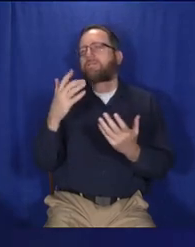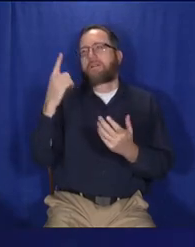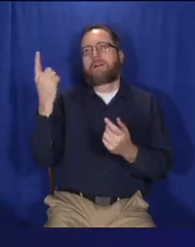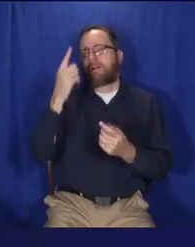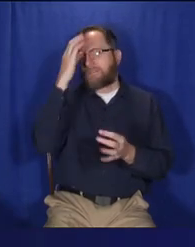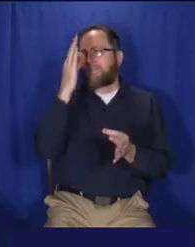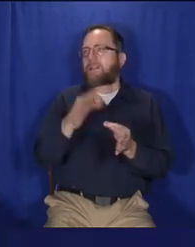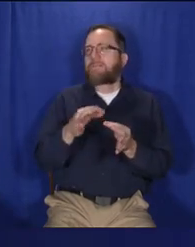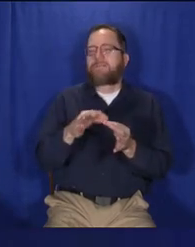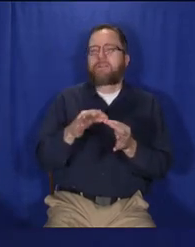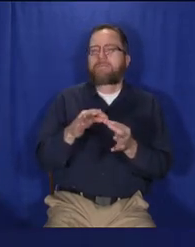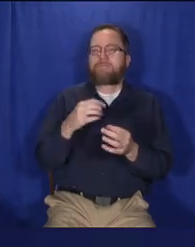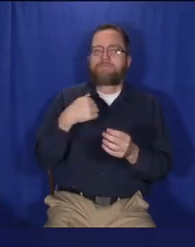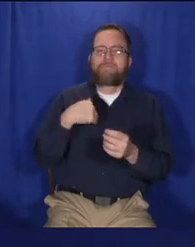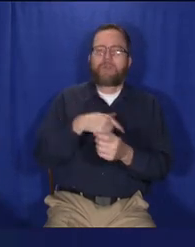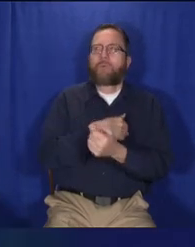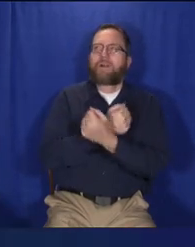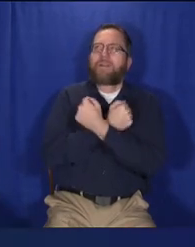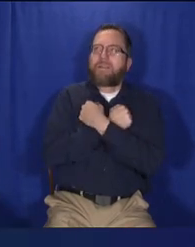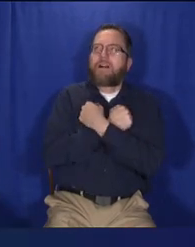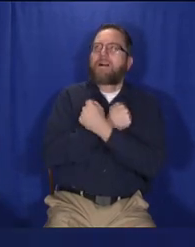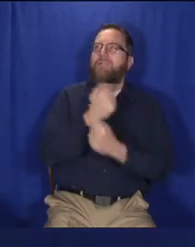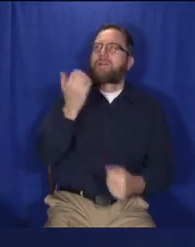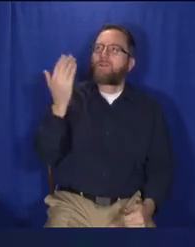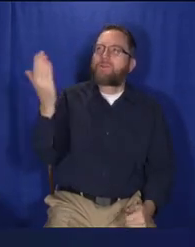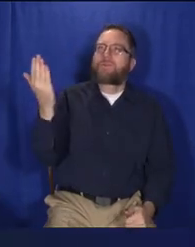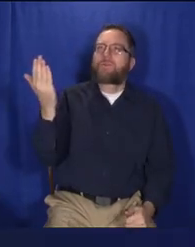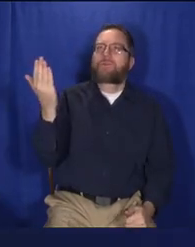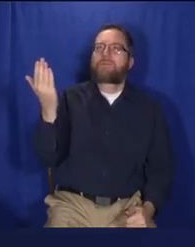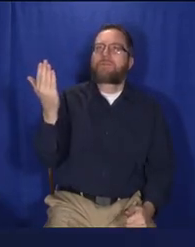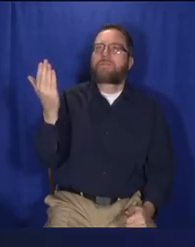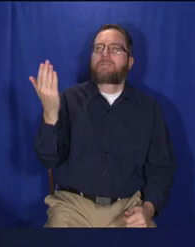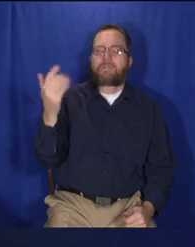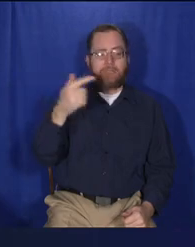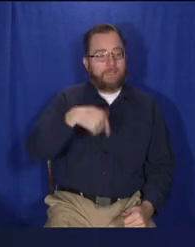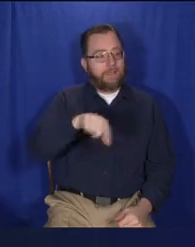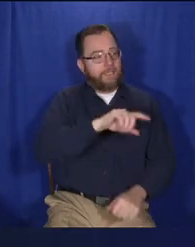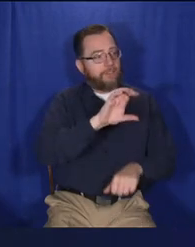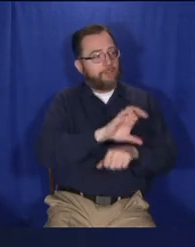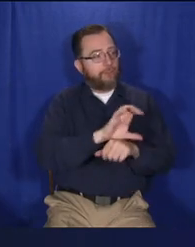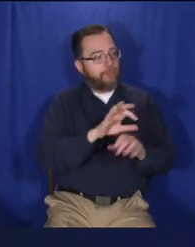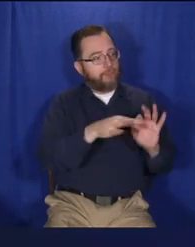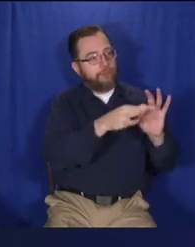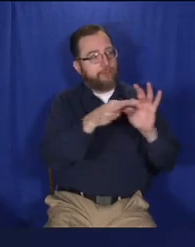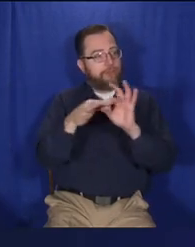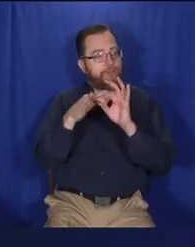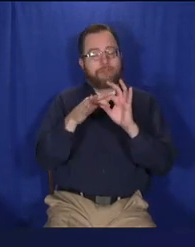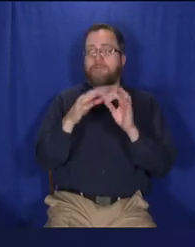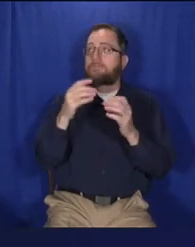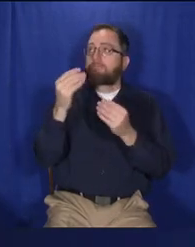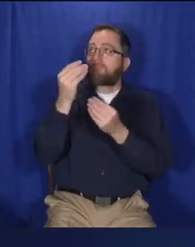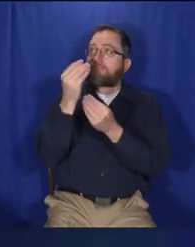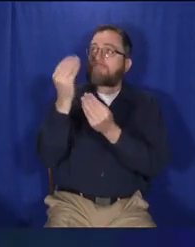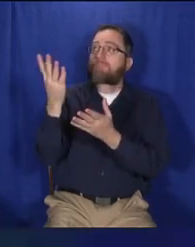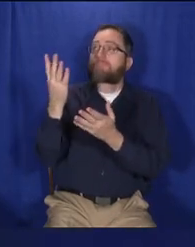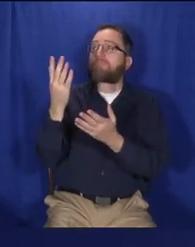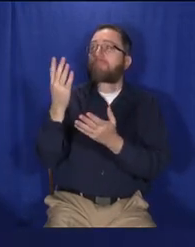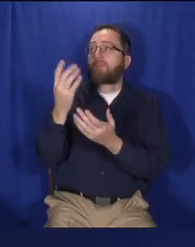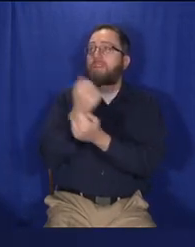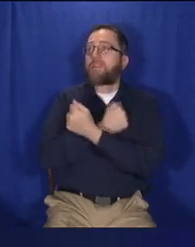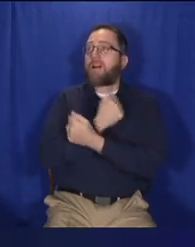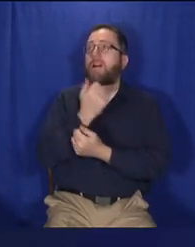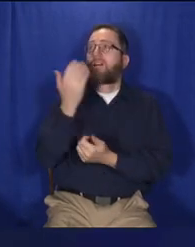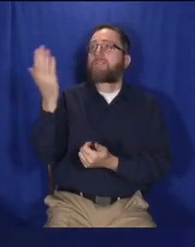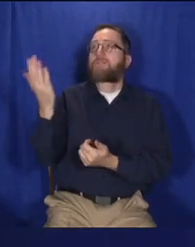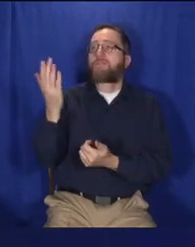Lord, we love you. We say that as a church. We love you. We build our lives together around you, Lord.